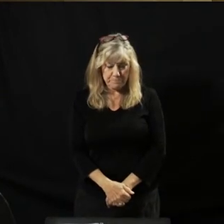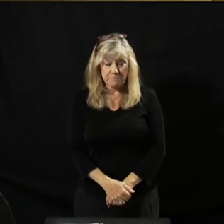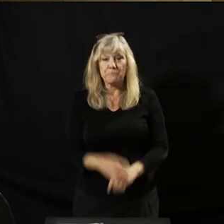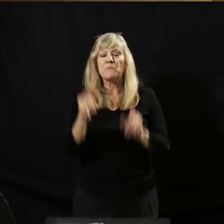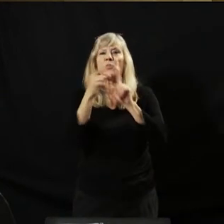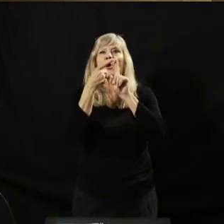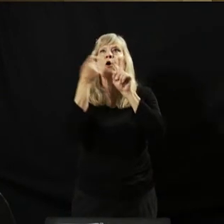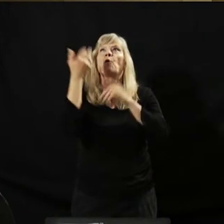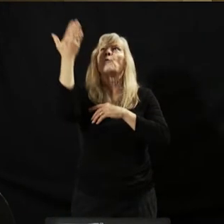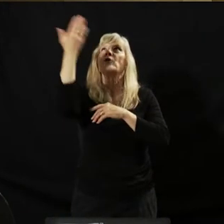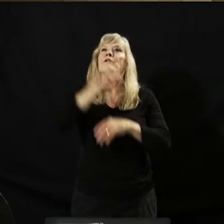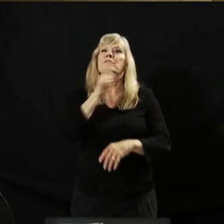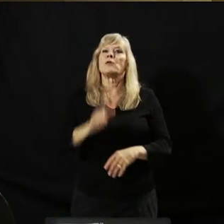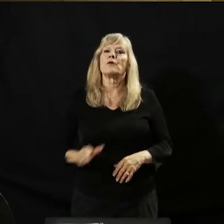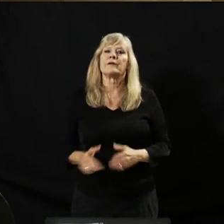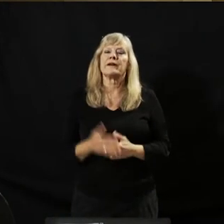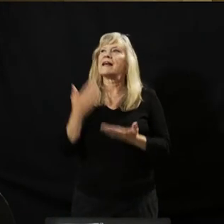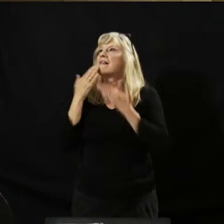The word of the Lord.